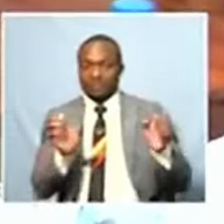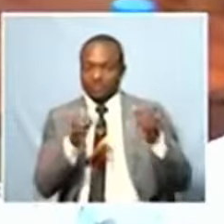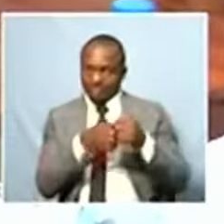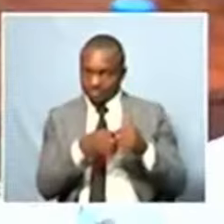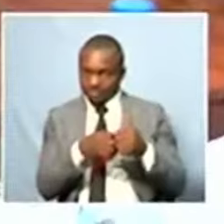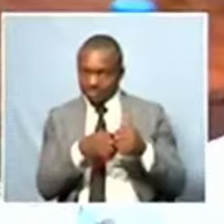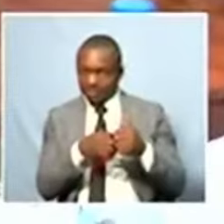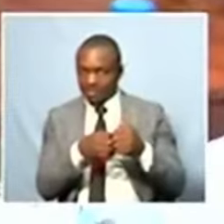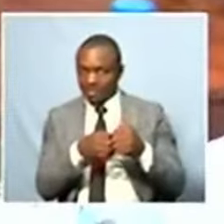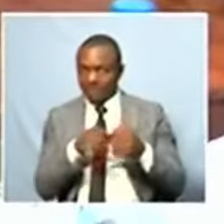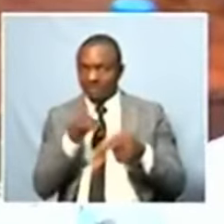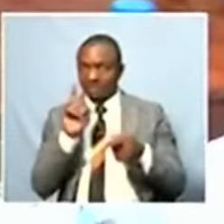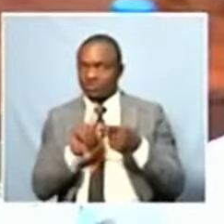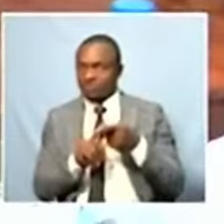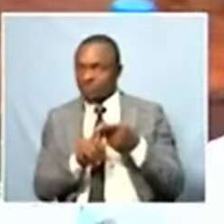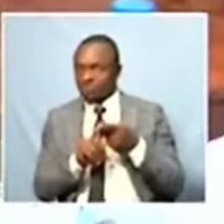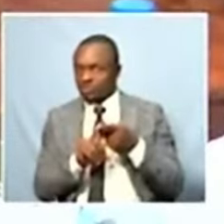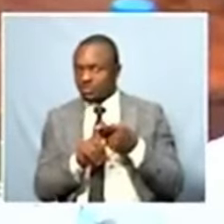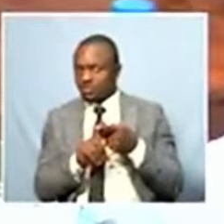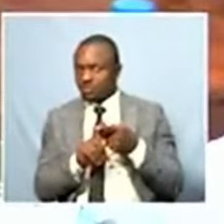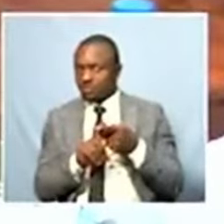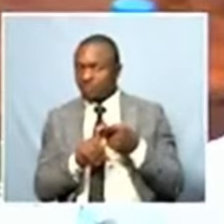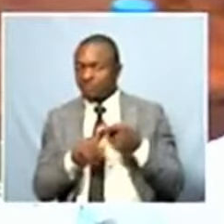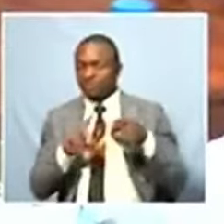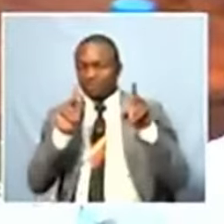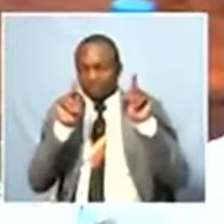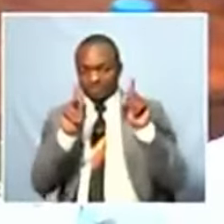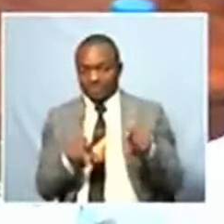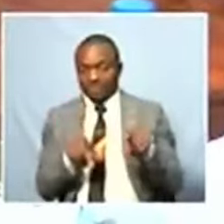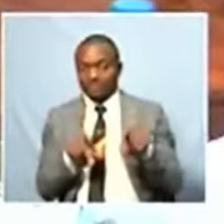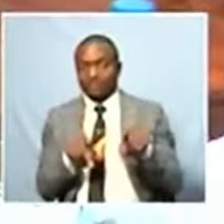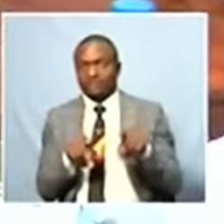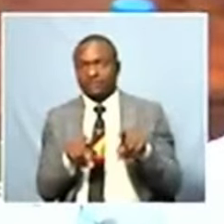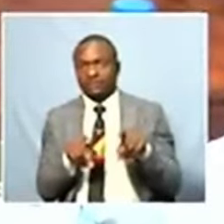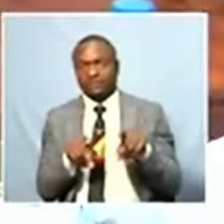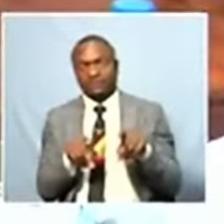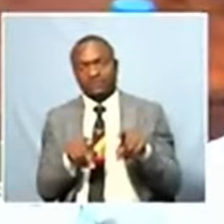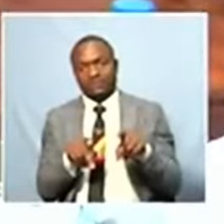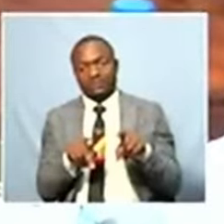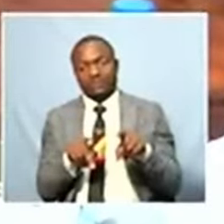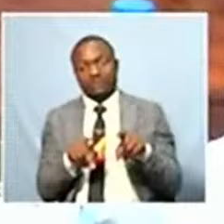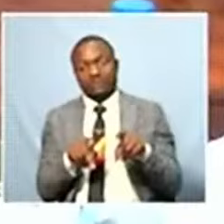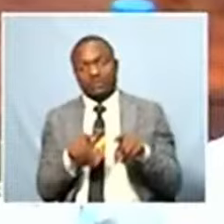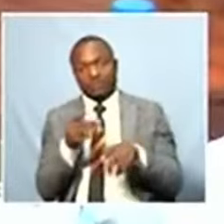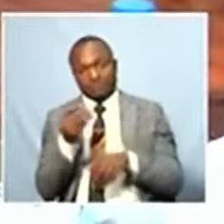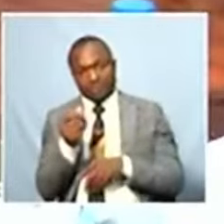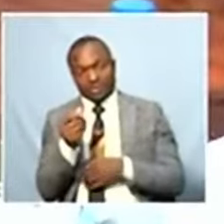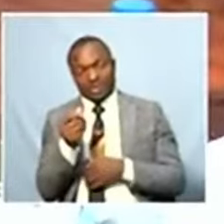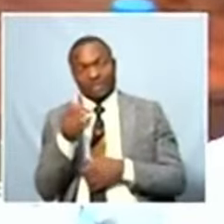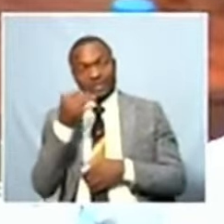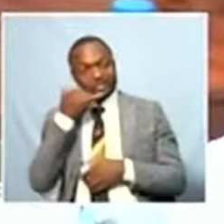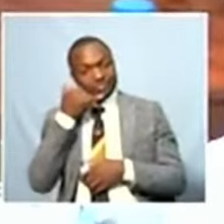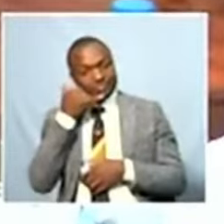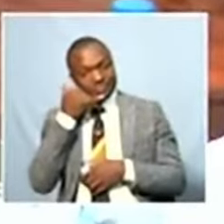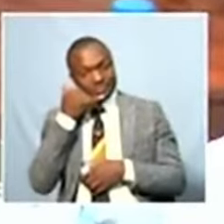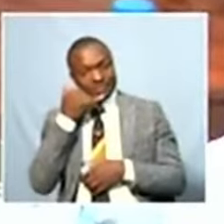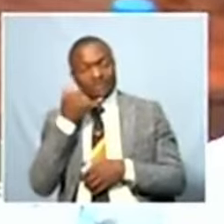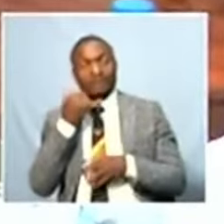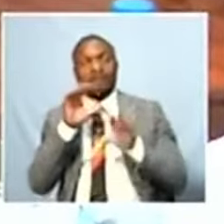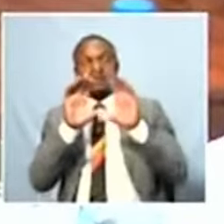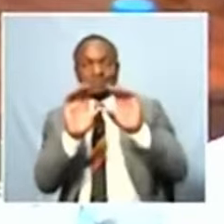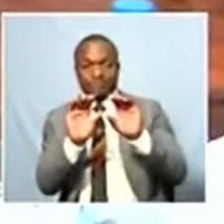to your personal mobile money. We just wanted to find out whether that also is going to attract a levy on